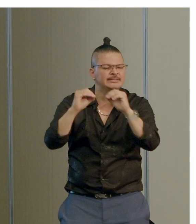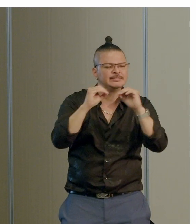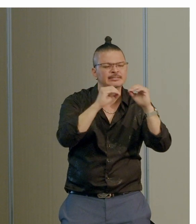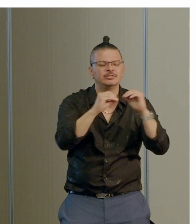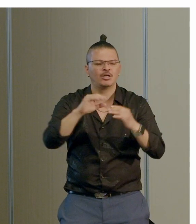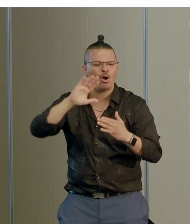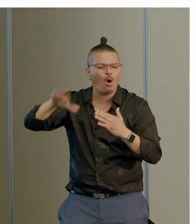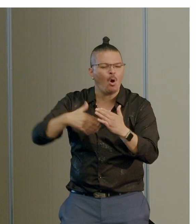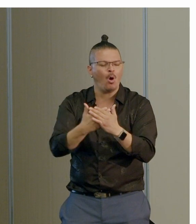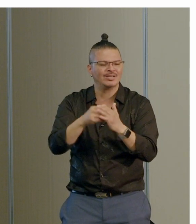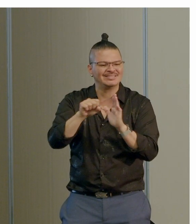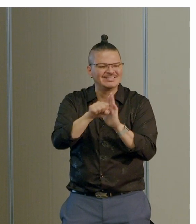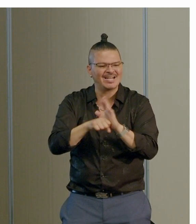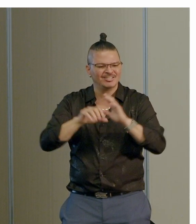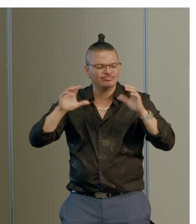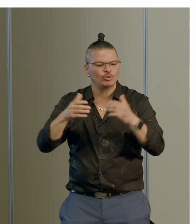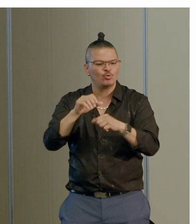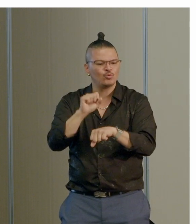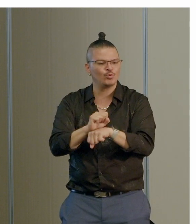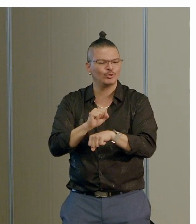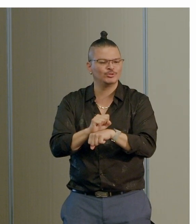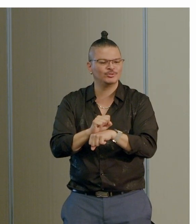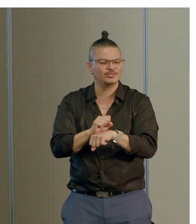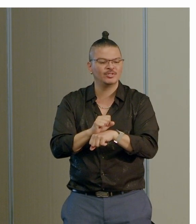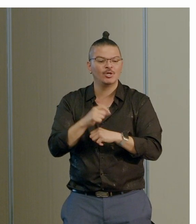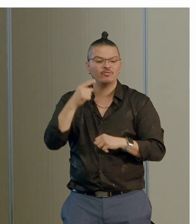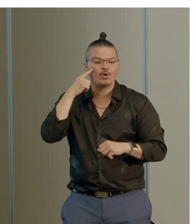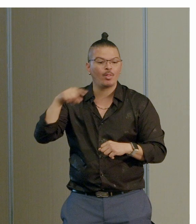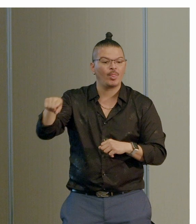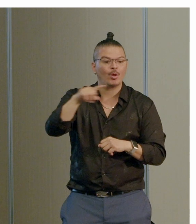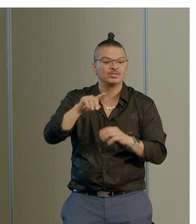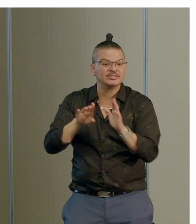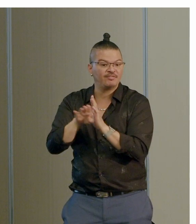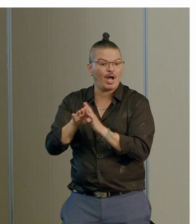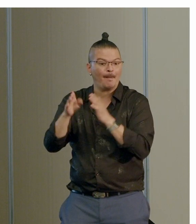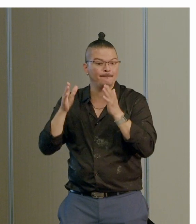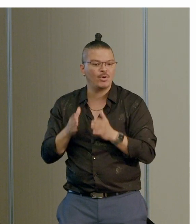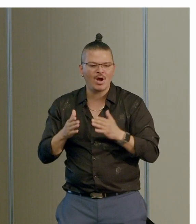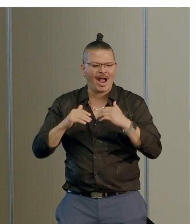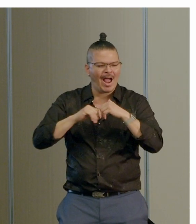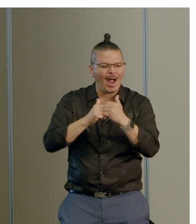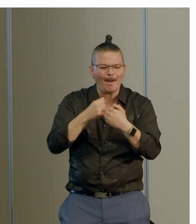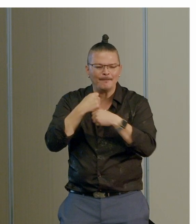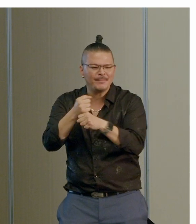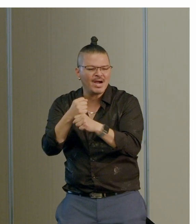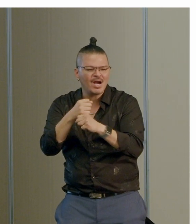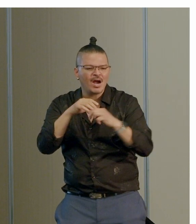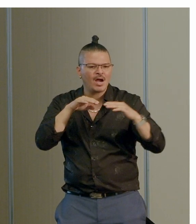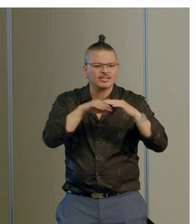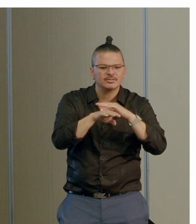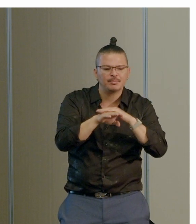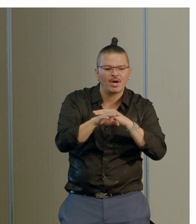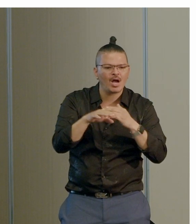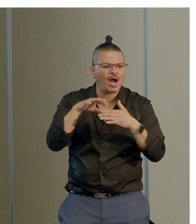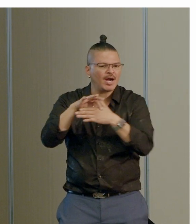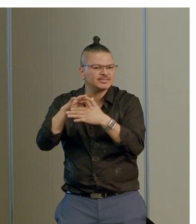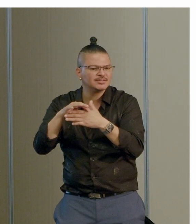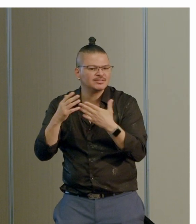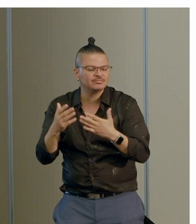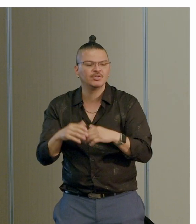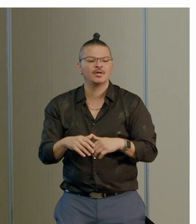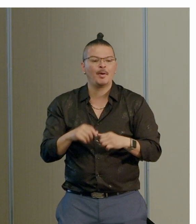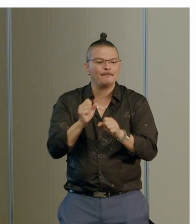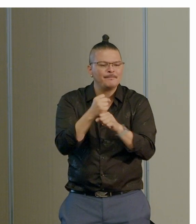educate developers on what it means to develop accessible content, to ensure that state agency websites meet